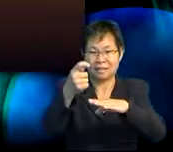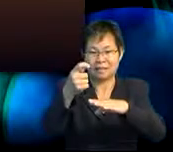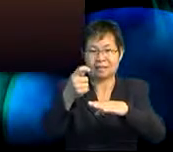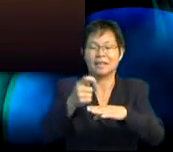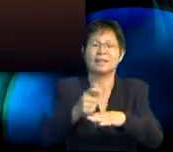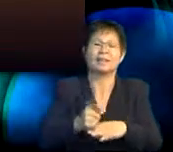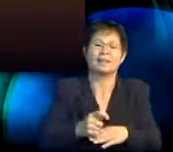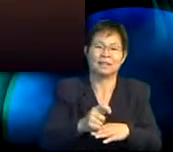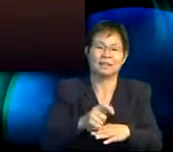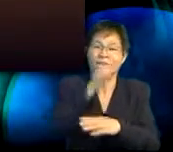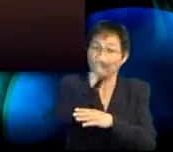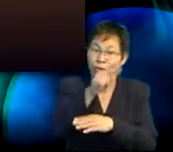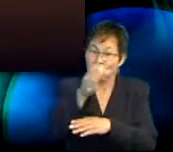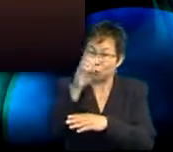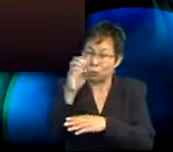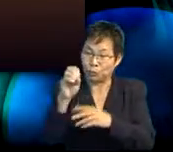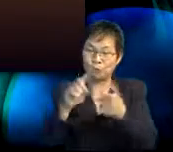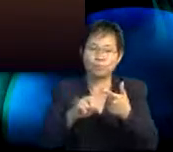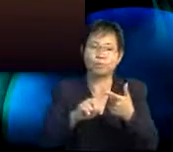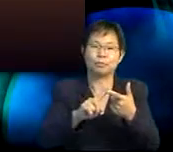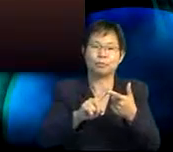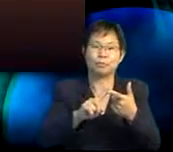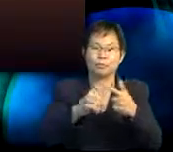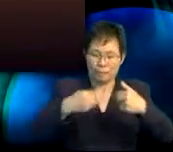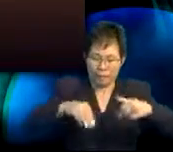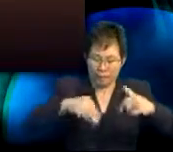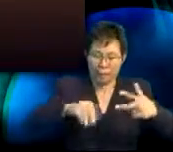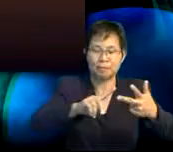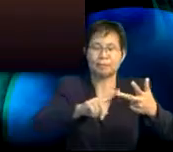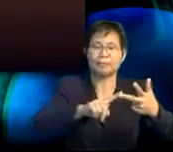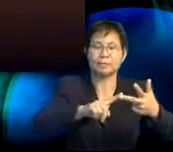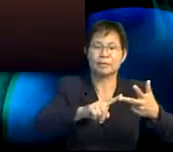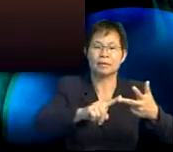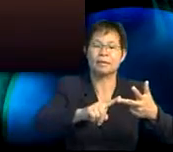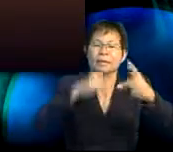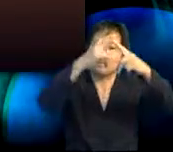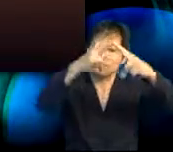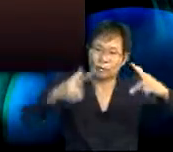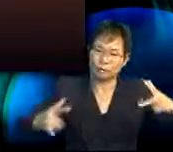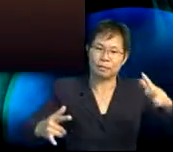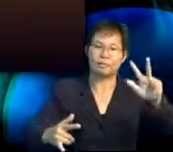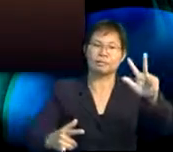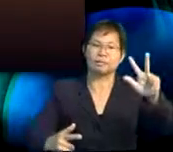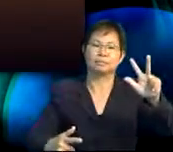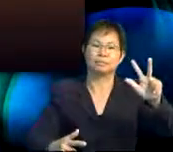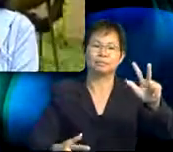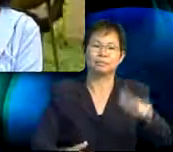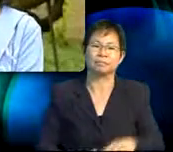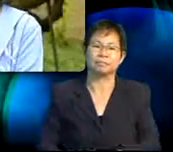A. Zoo, B. Market, or C. Museum?